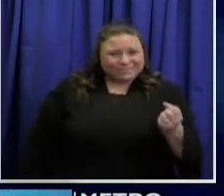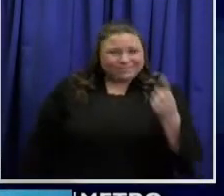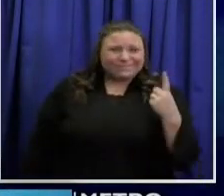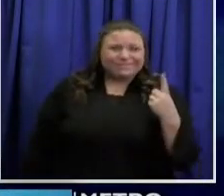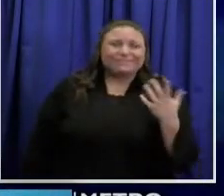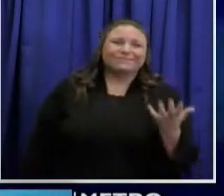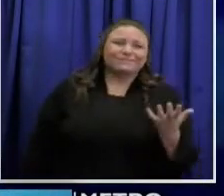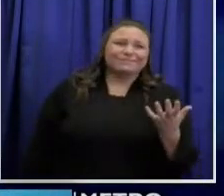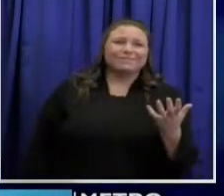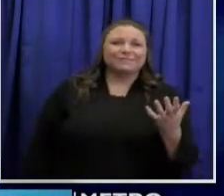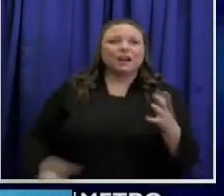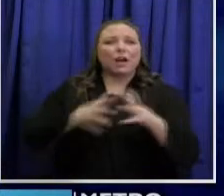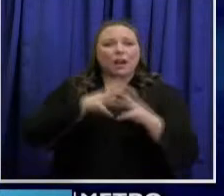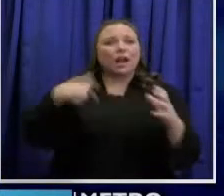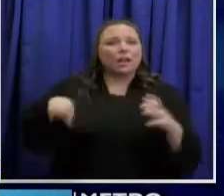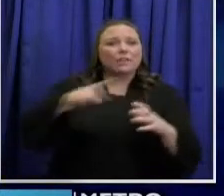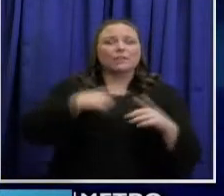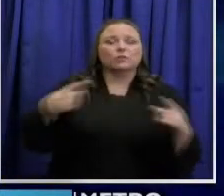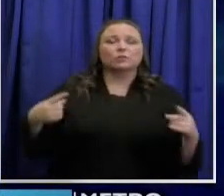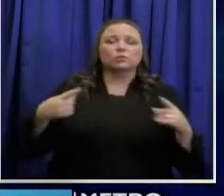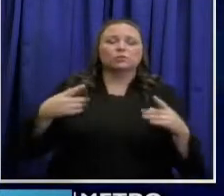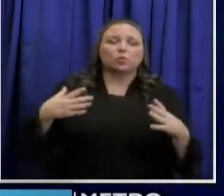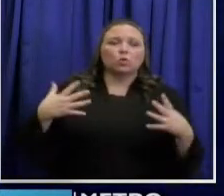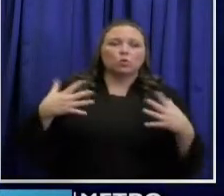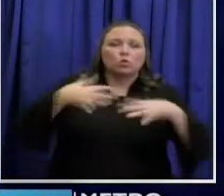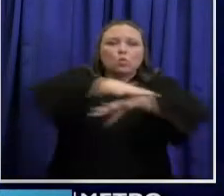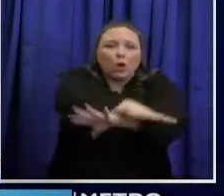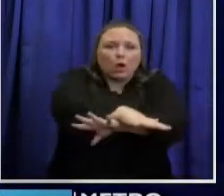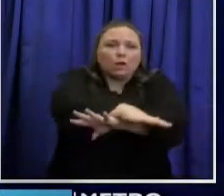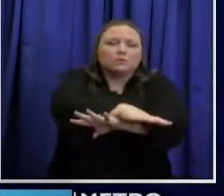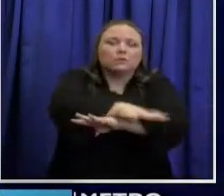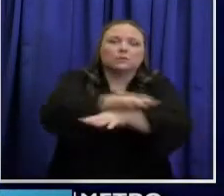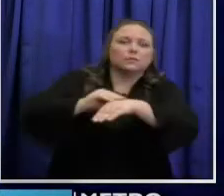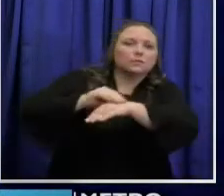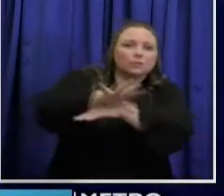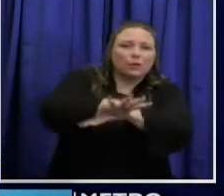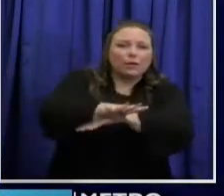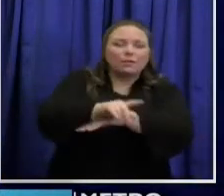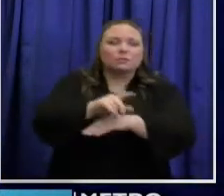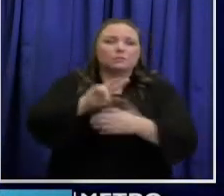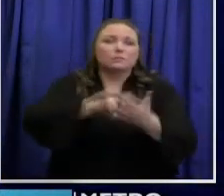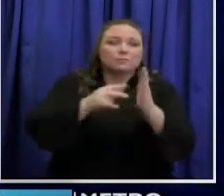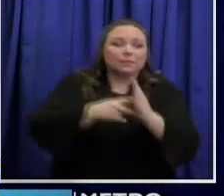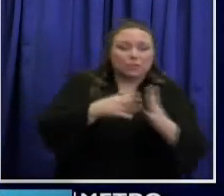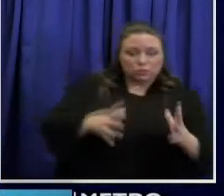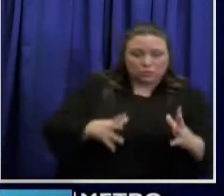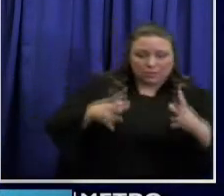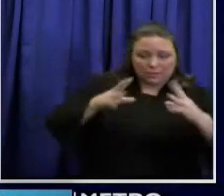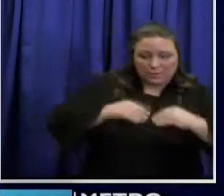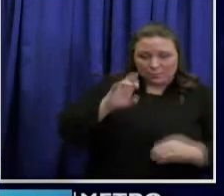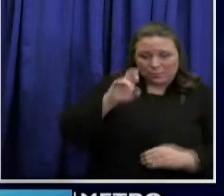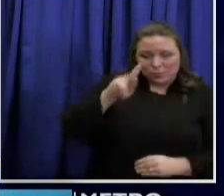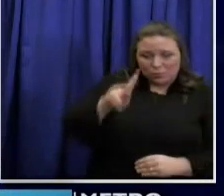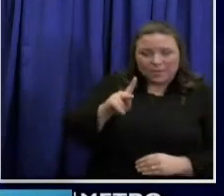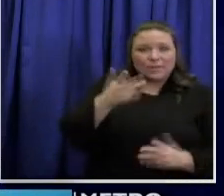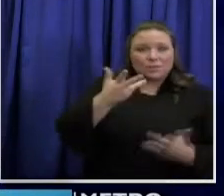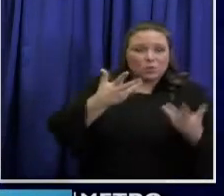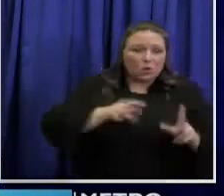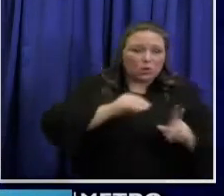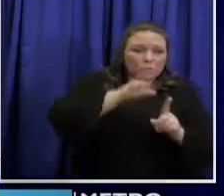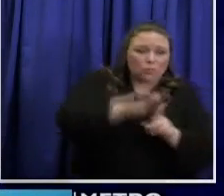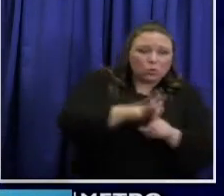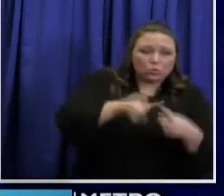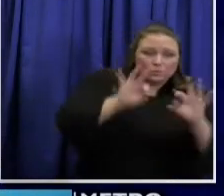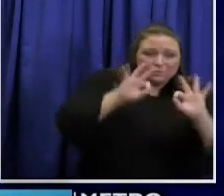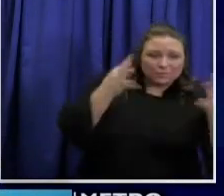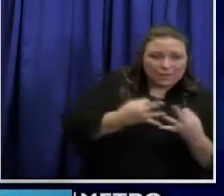about cross-clustering spread, accepting the risk profile of your family who you already exposed to